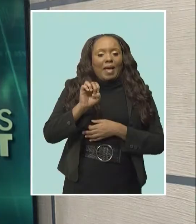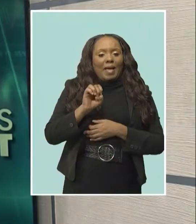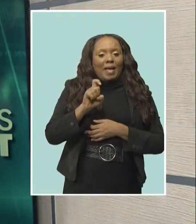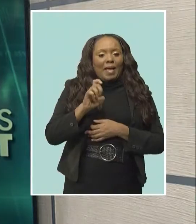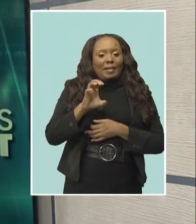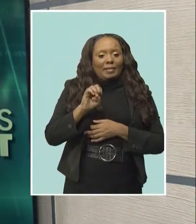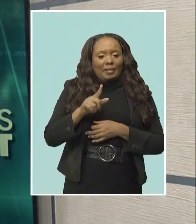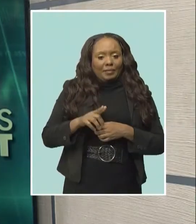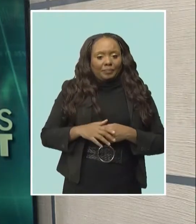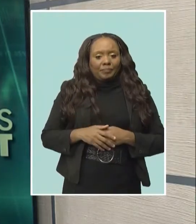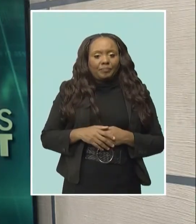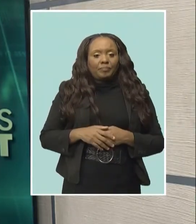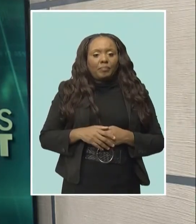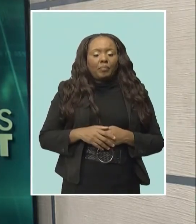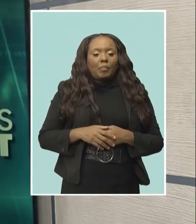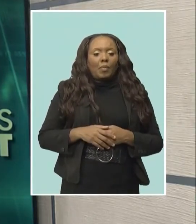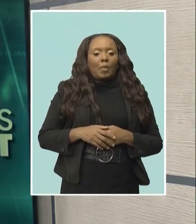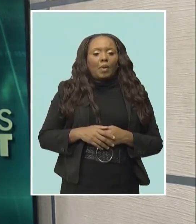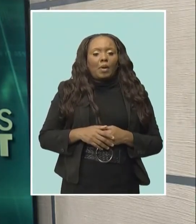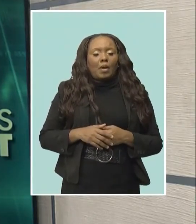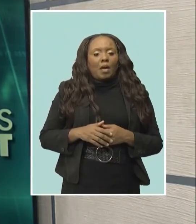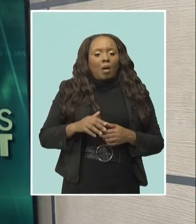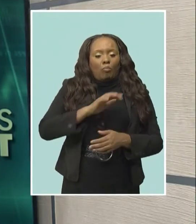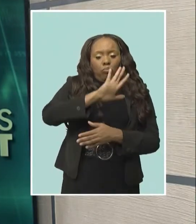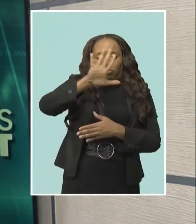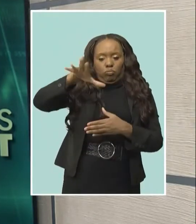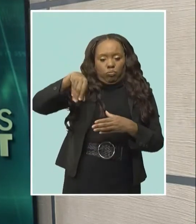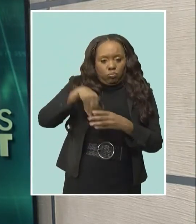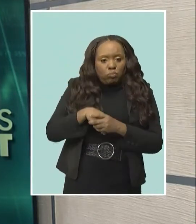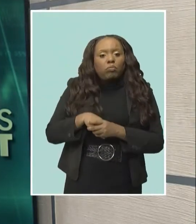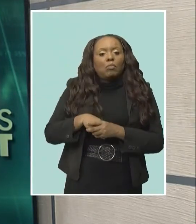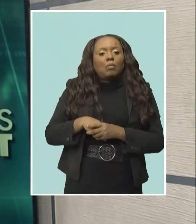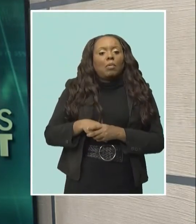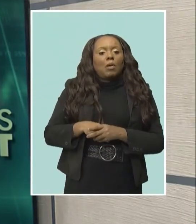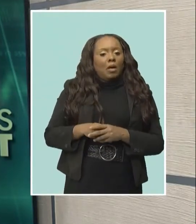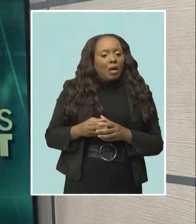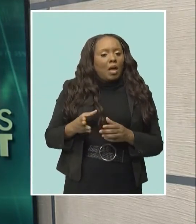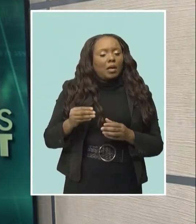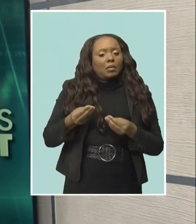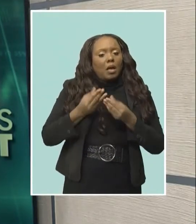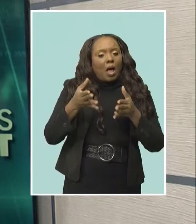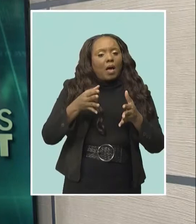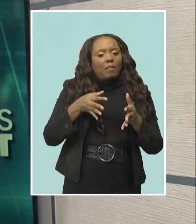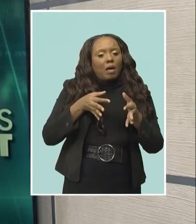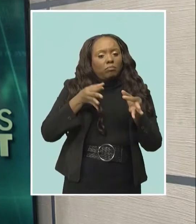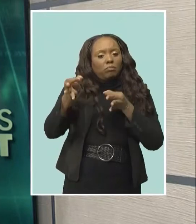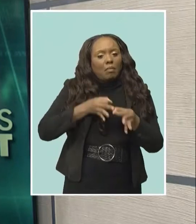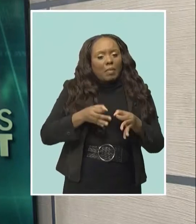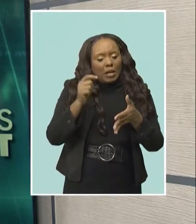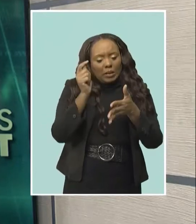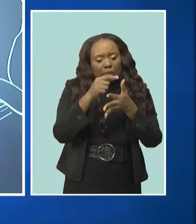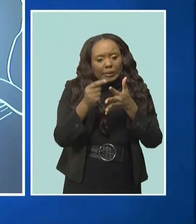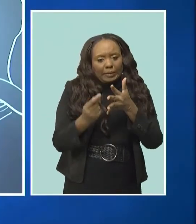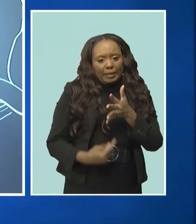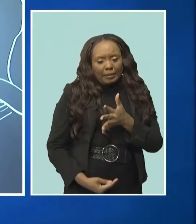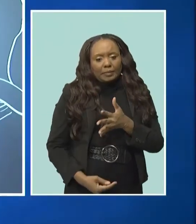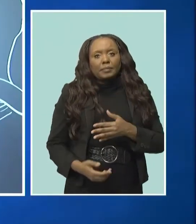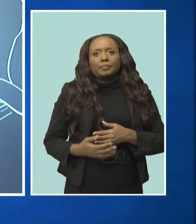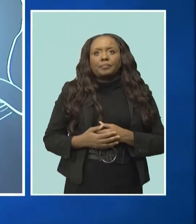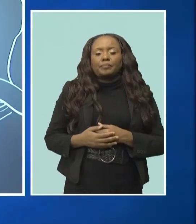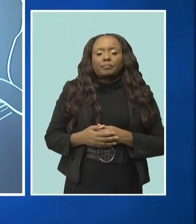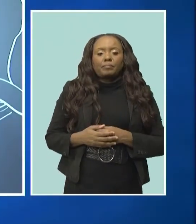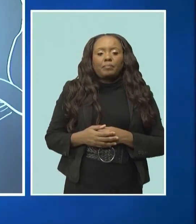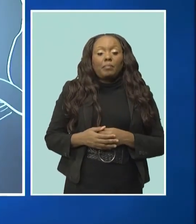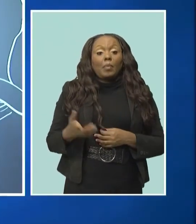an all-in-one business platform, and Mr. Namis gave some details about its capabilities. We